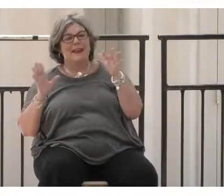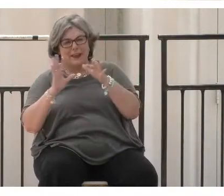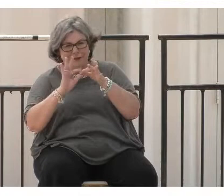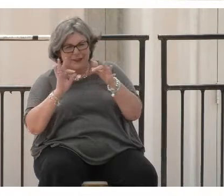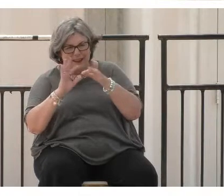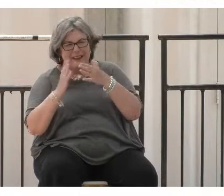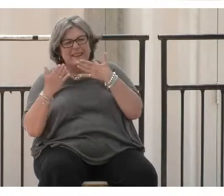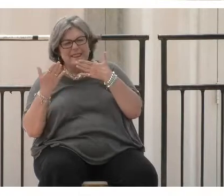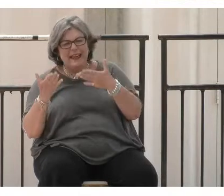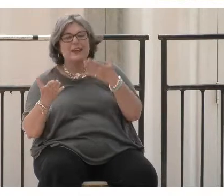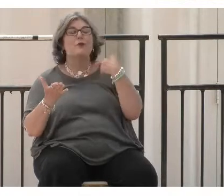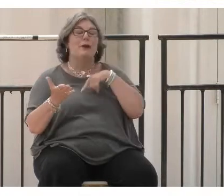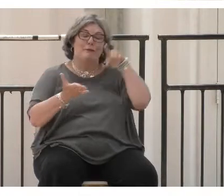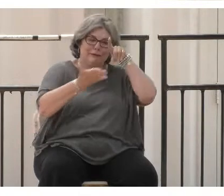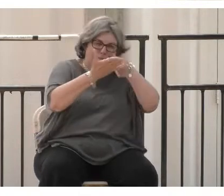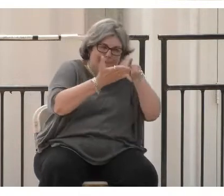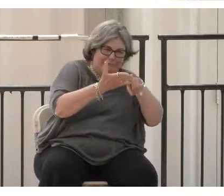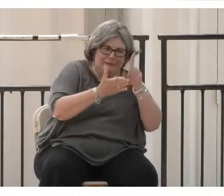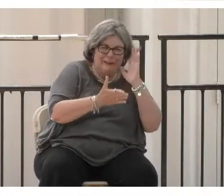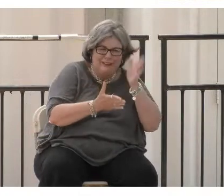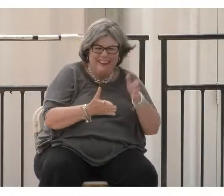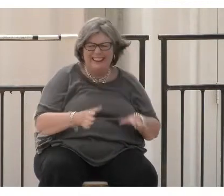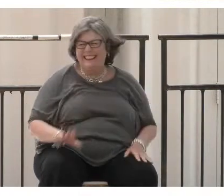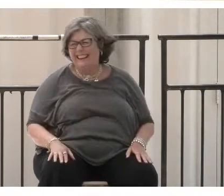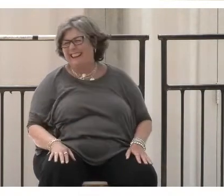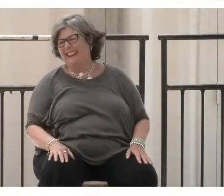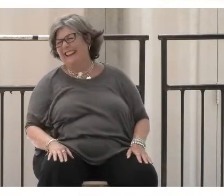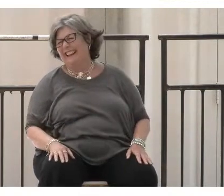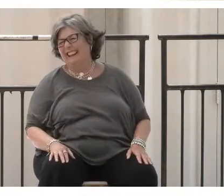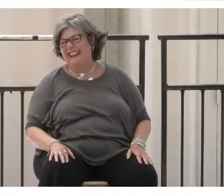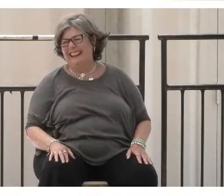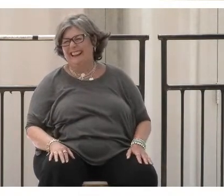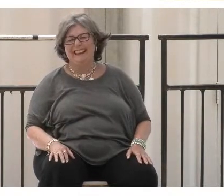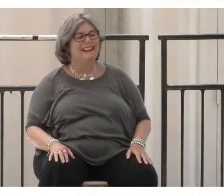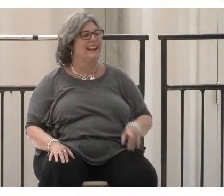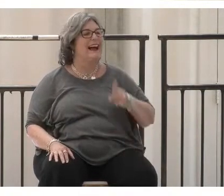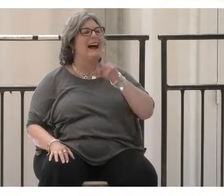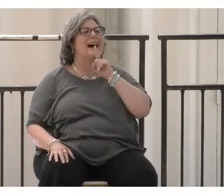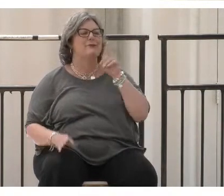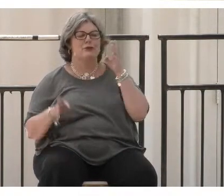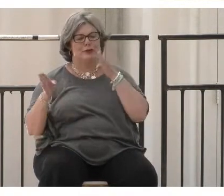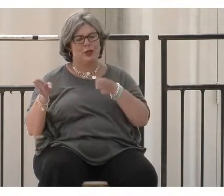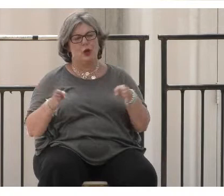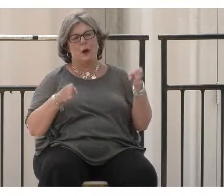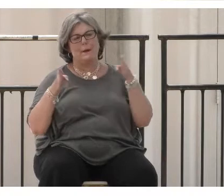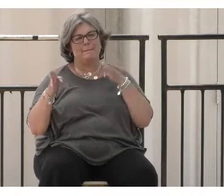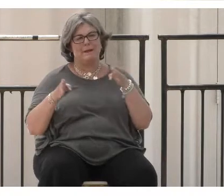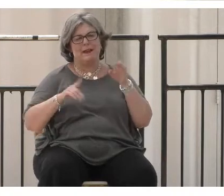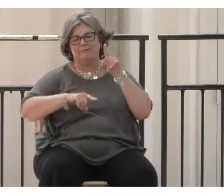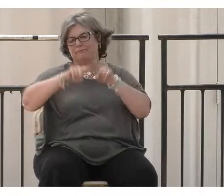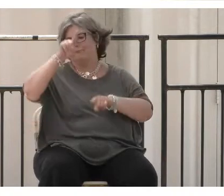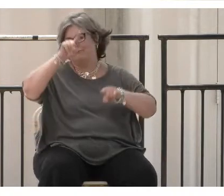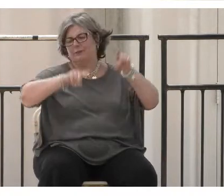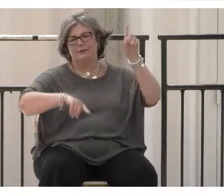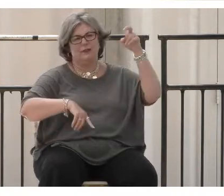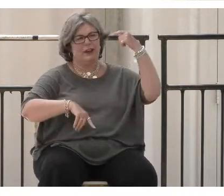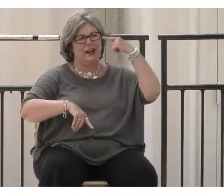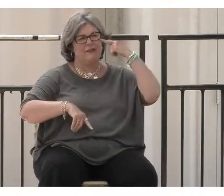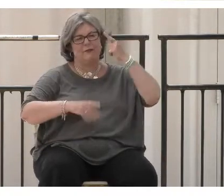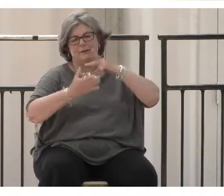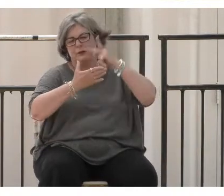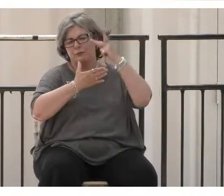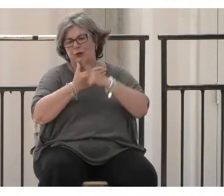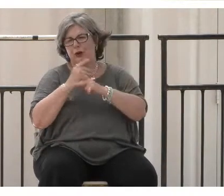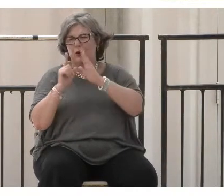you know we are going to look into that when we get back. I'm sure that there are plans. The various governmental